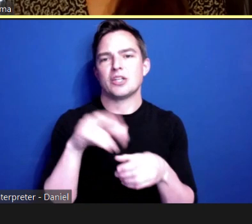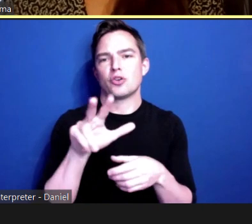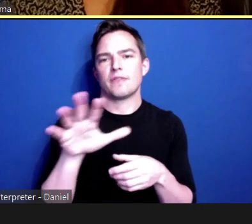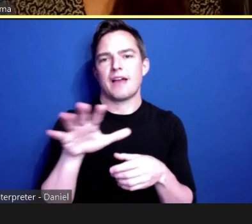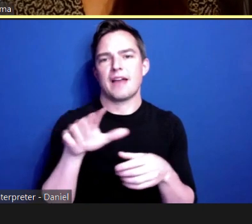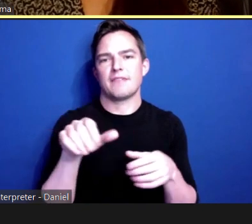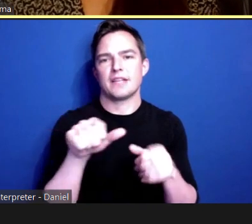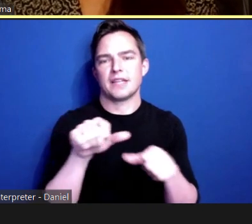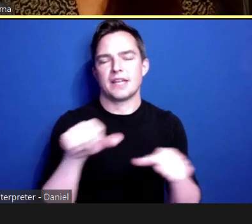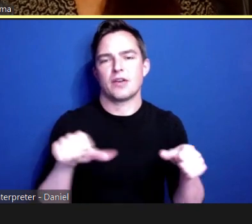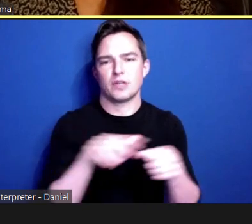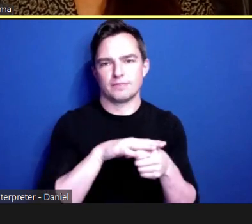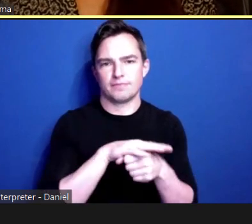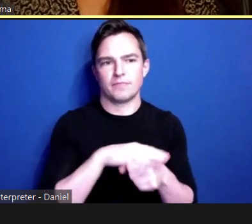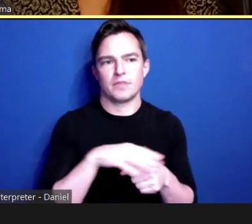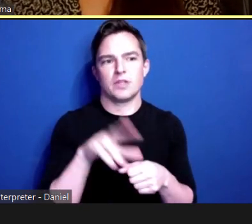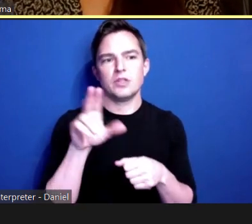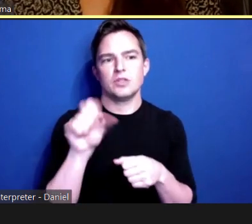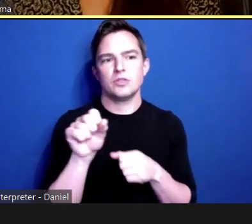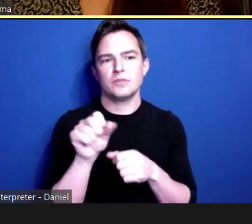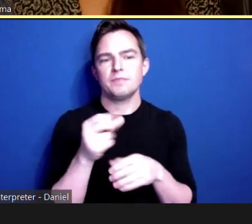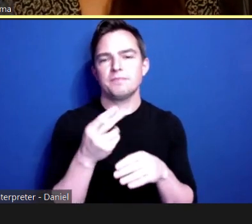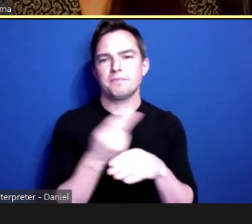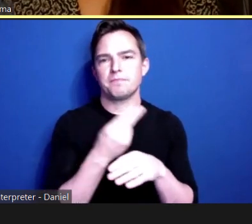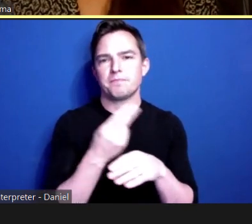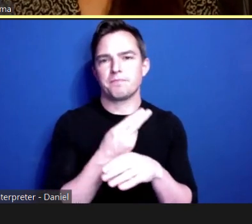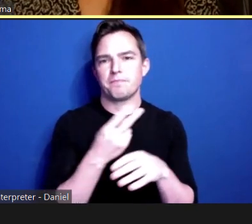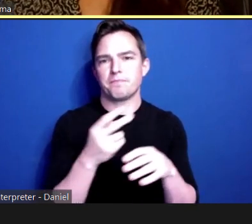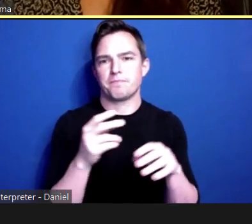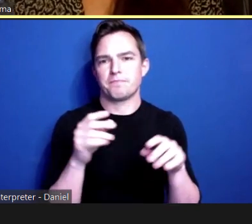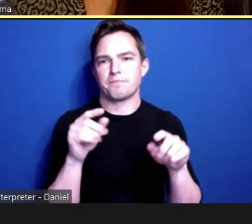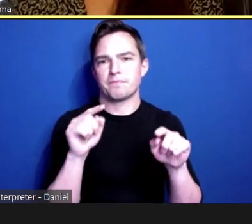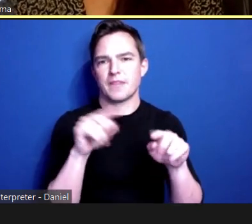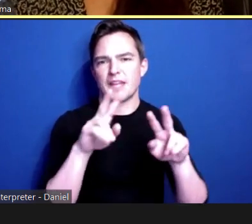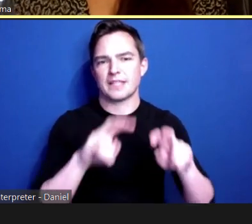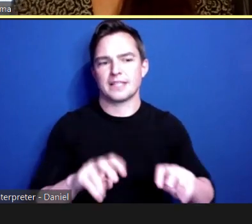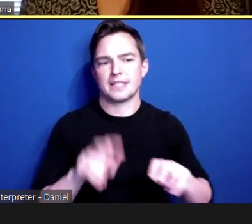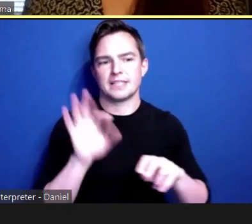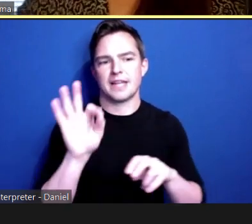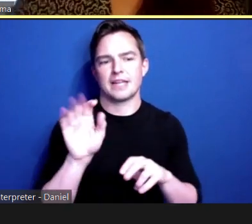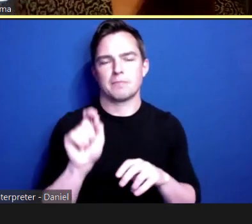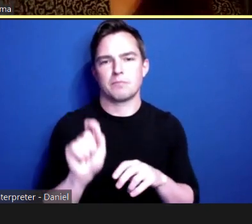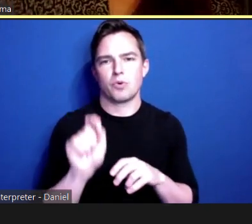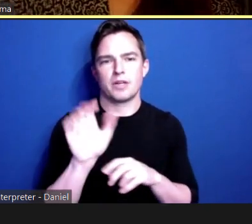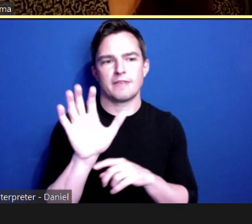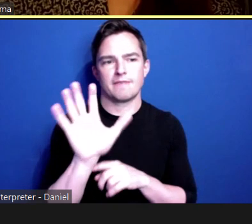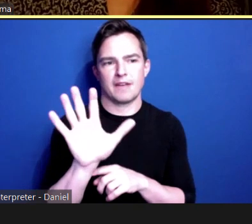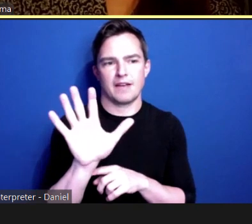The analysis was done using SAS 9.4 software.